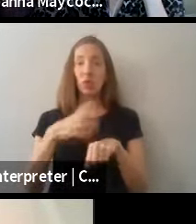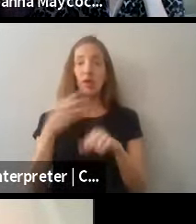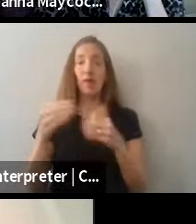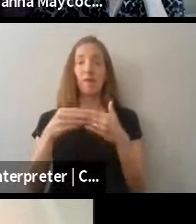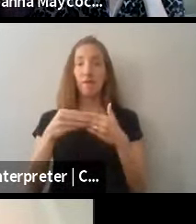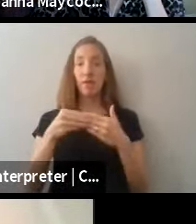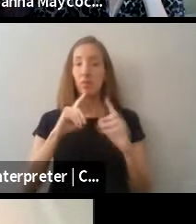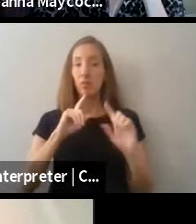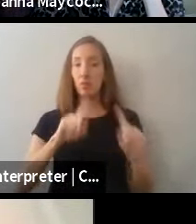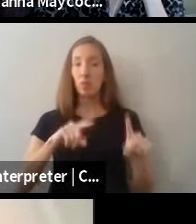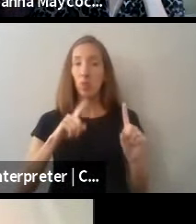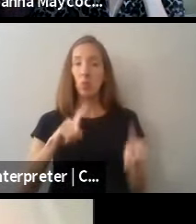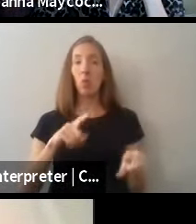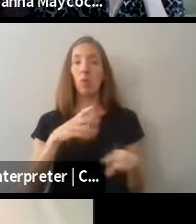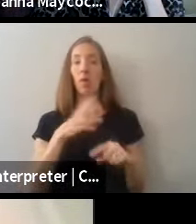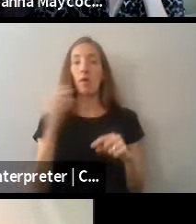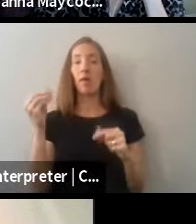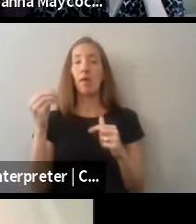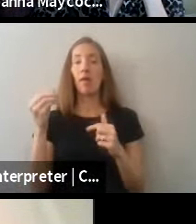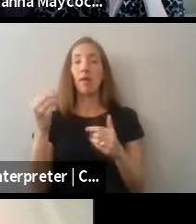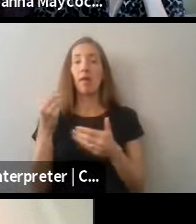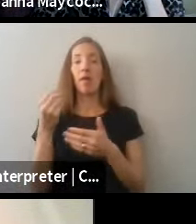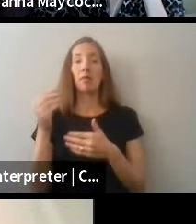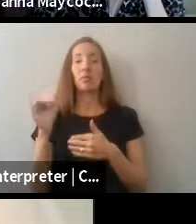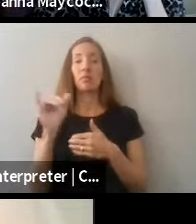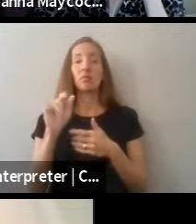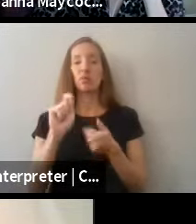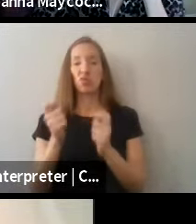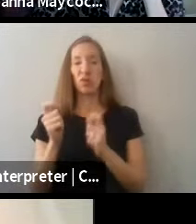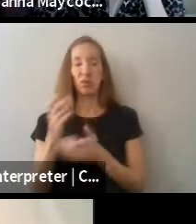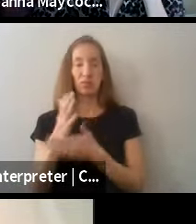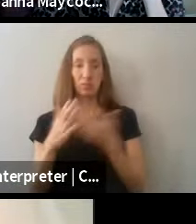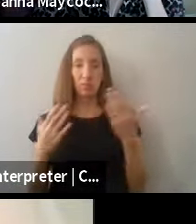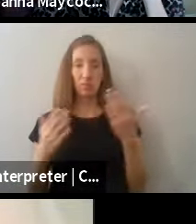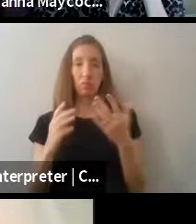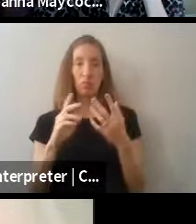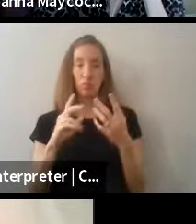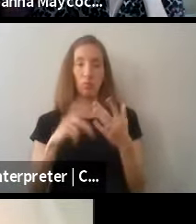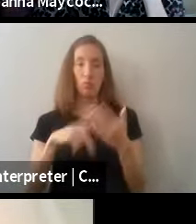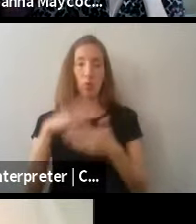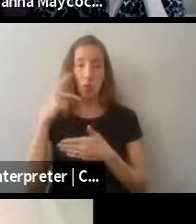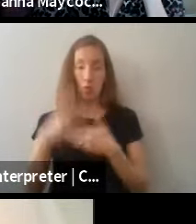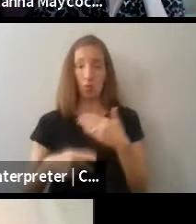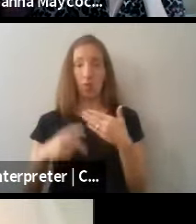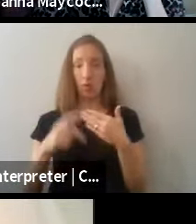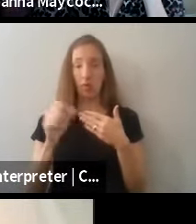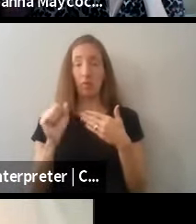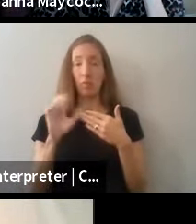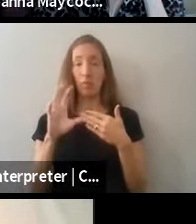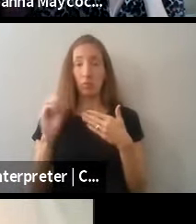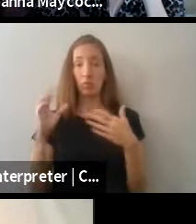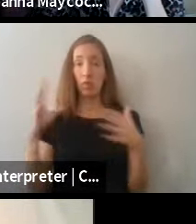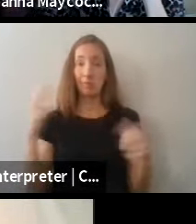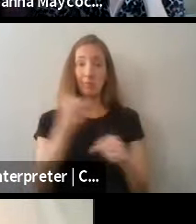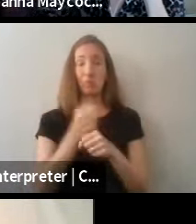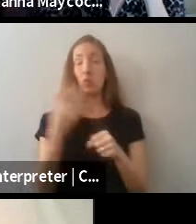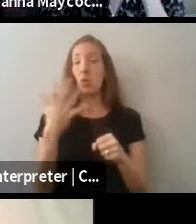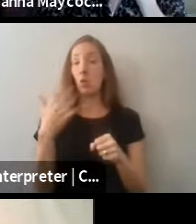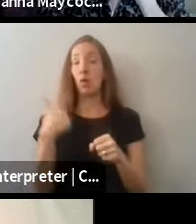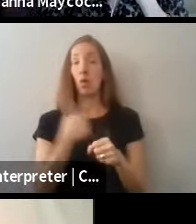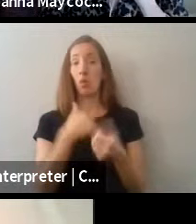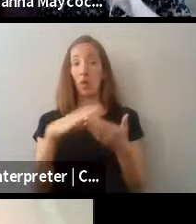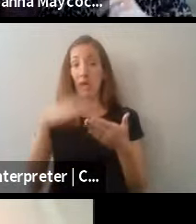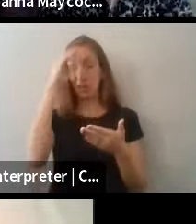to new priorities, etc. So to conclude, what we learned and what we did during